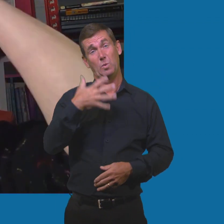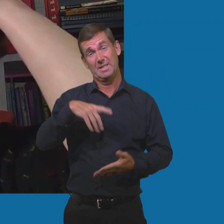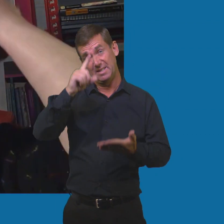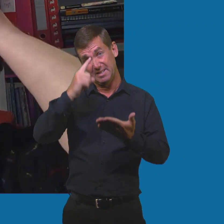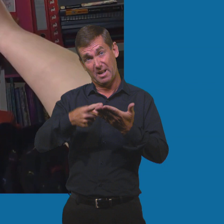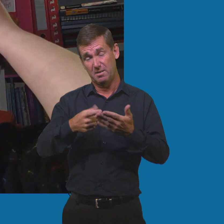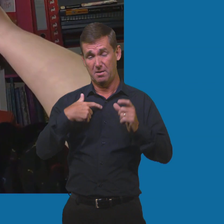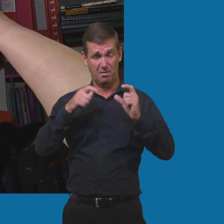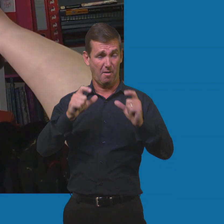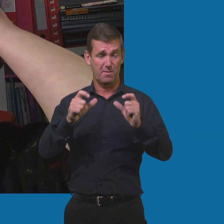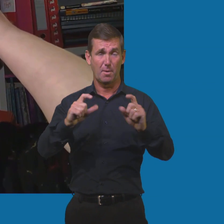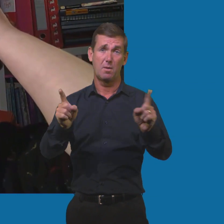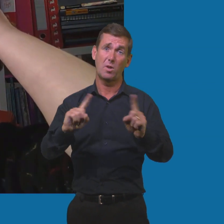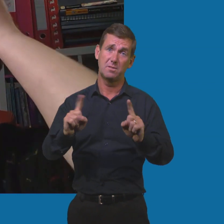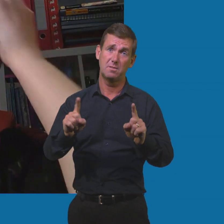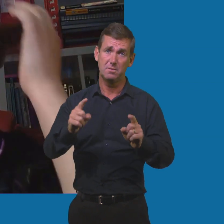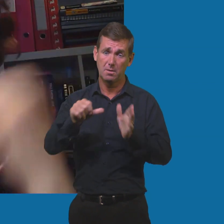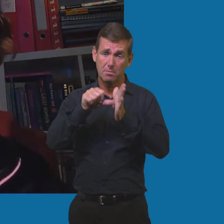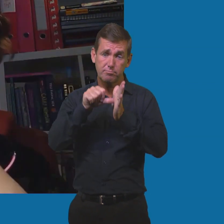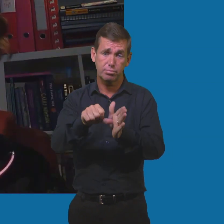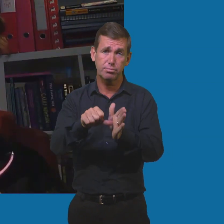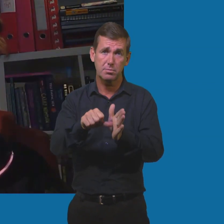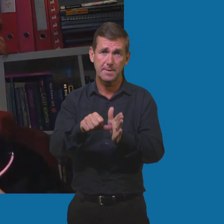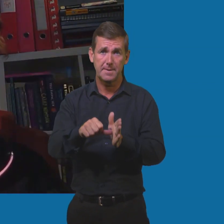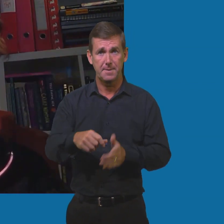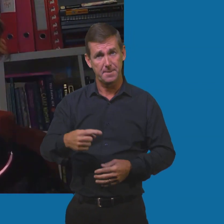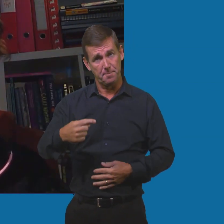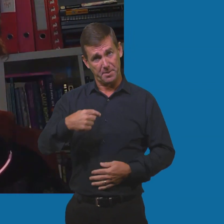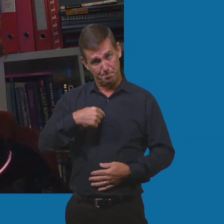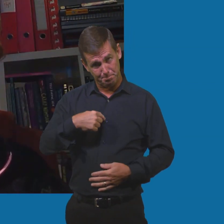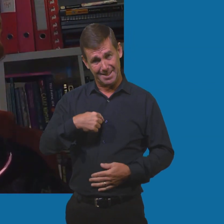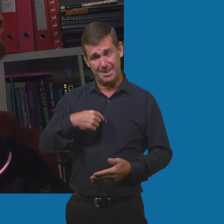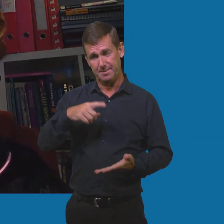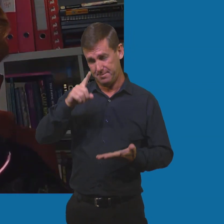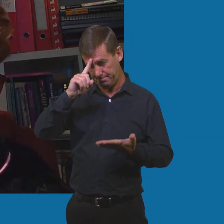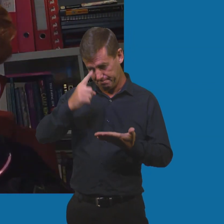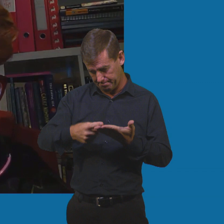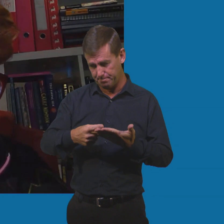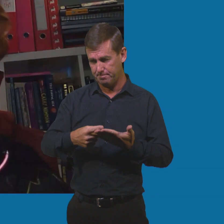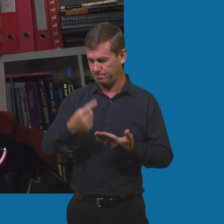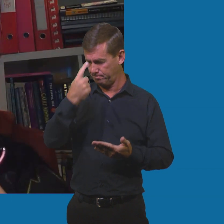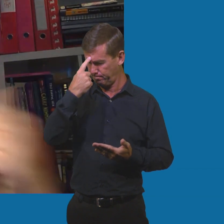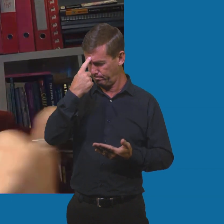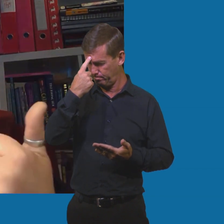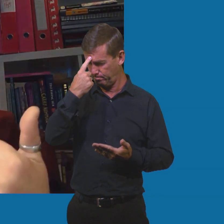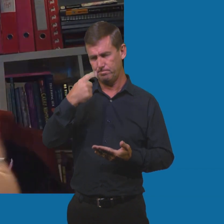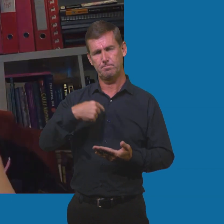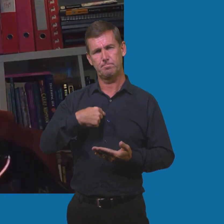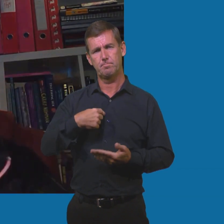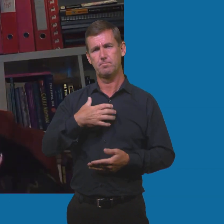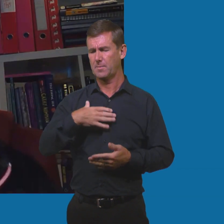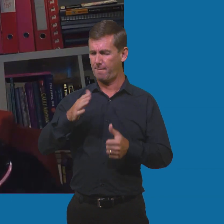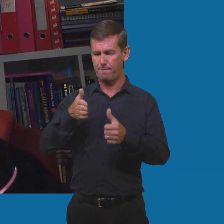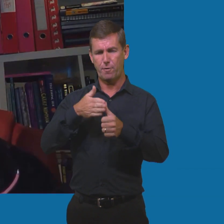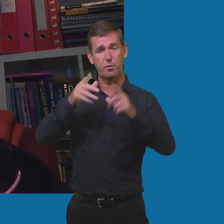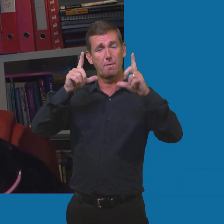information you're comfortable putting out there. And it is really challenging. I made the conscious decision to put, my first photo was